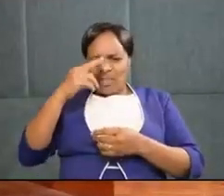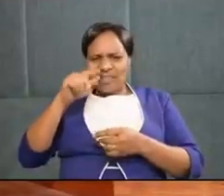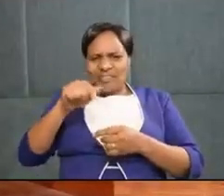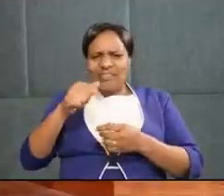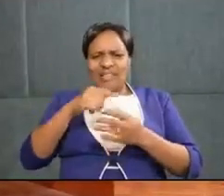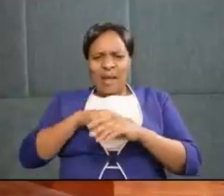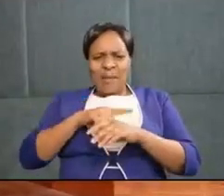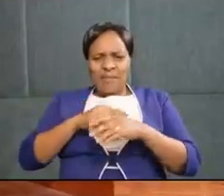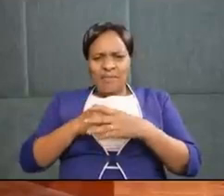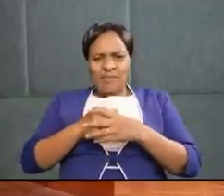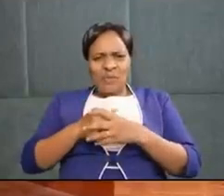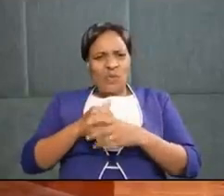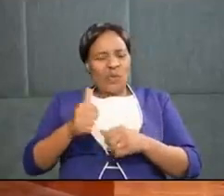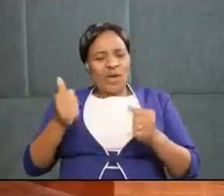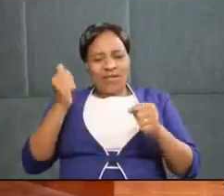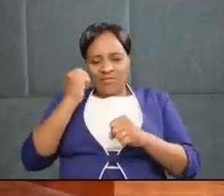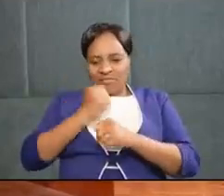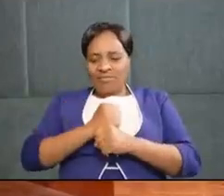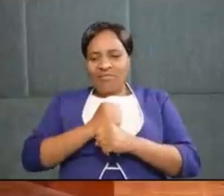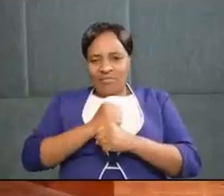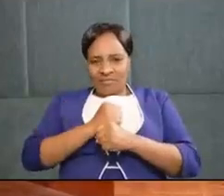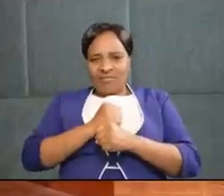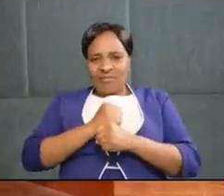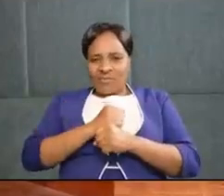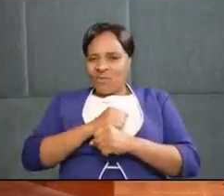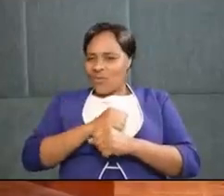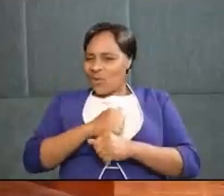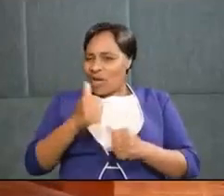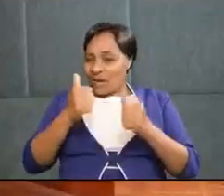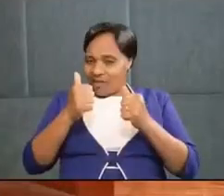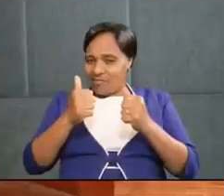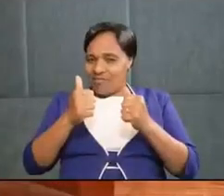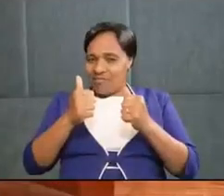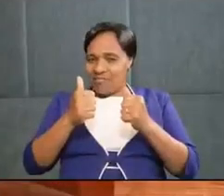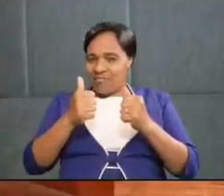citizen?" Well done.